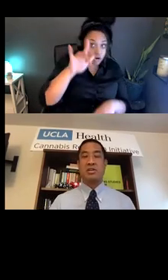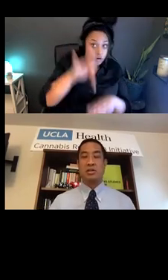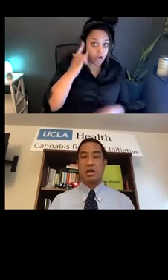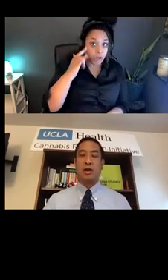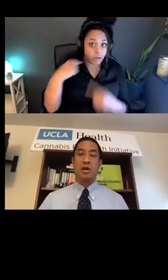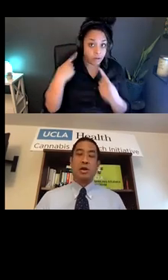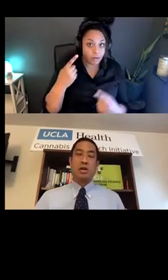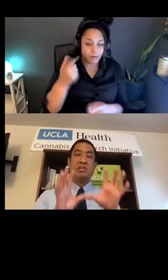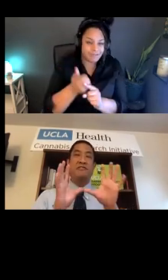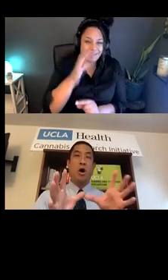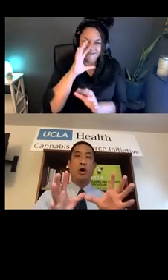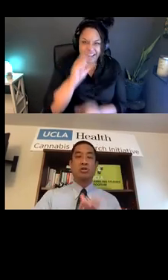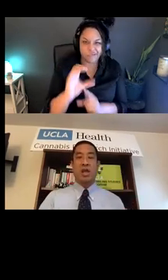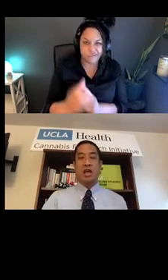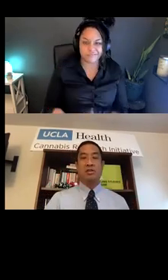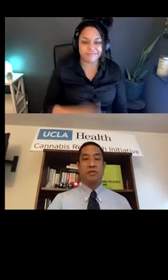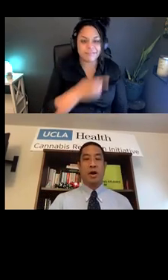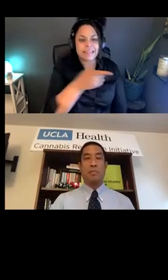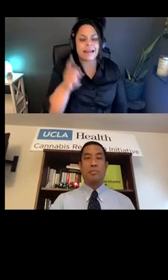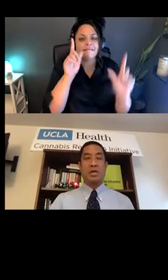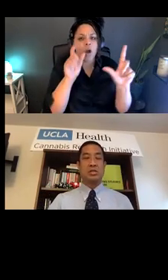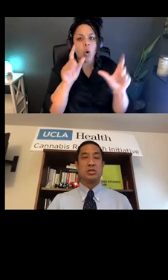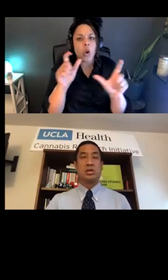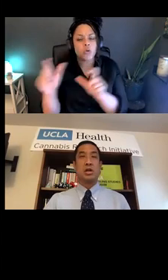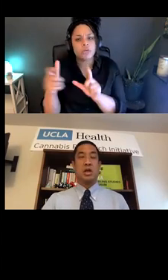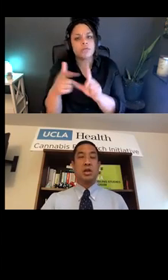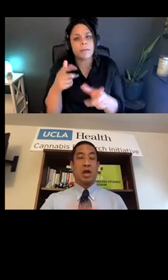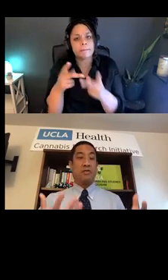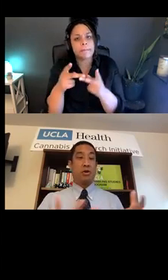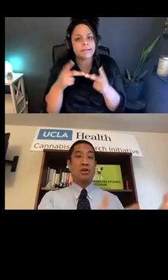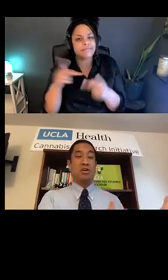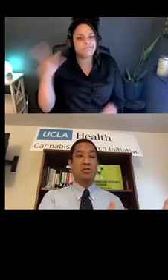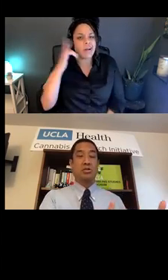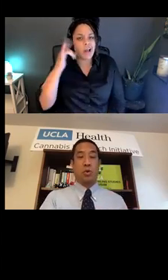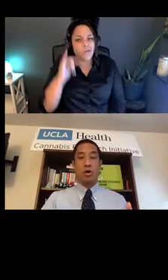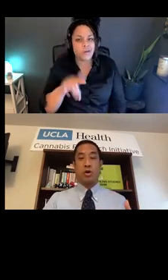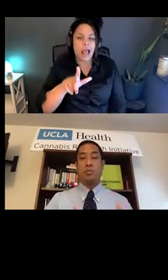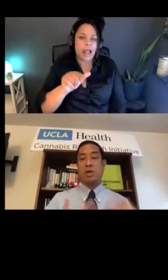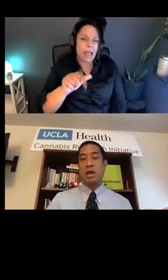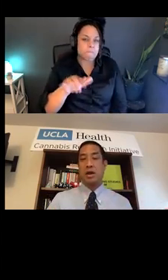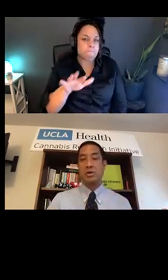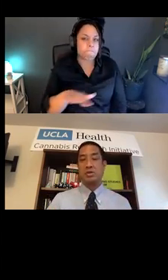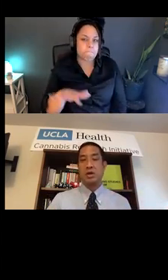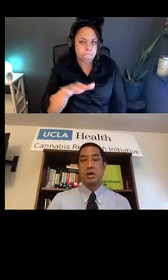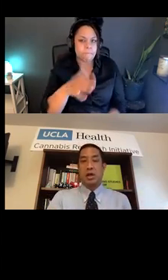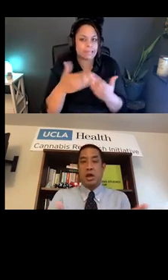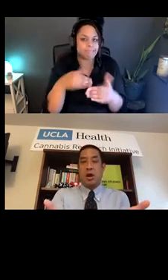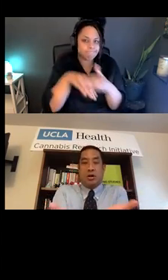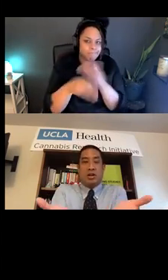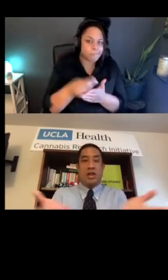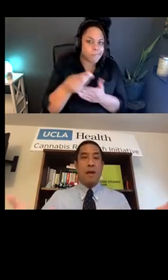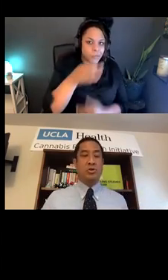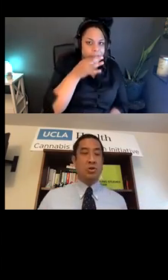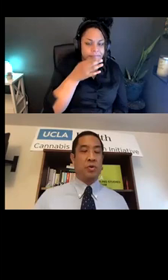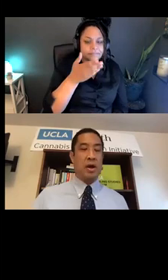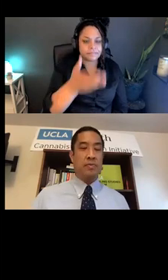it's fascinating. These are photos taken from places in California, Los Angeles, where you can obtain cannabis. Here, it